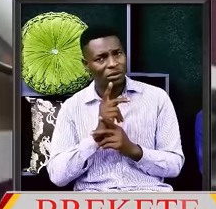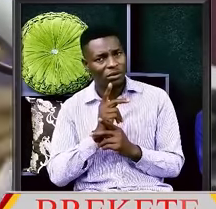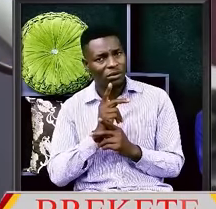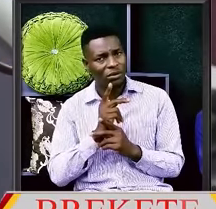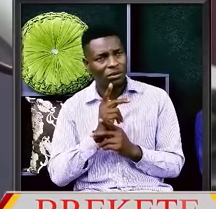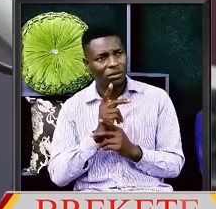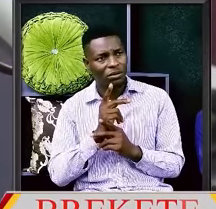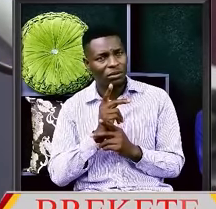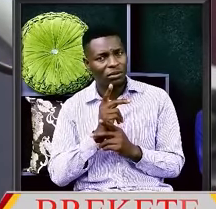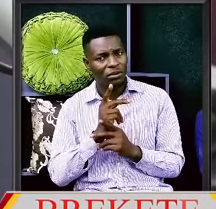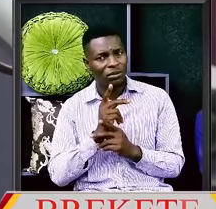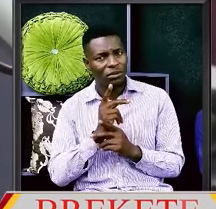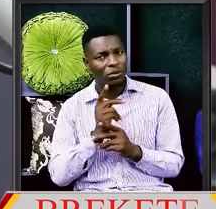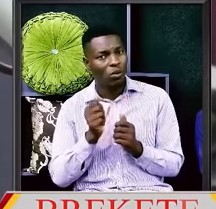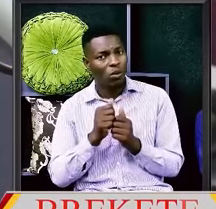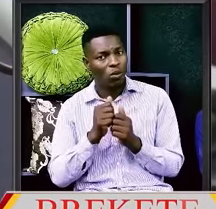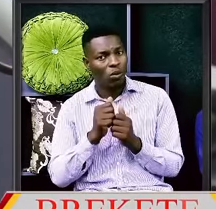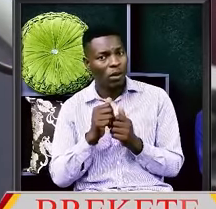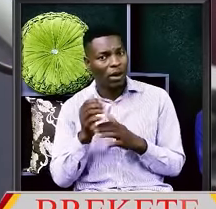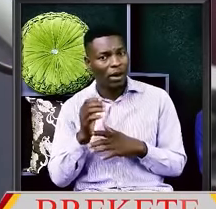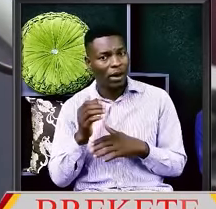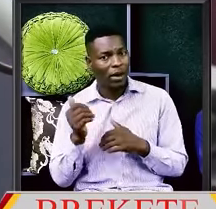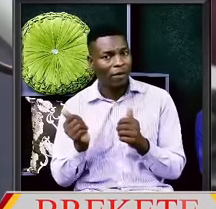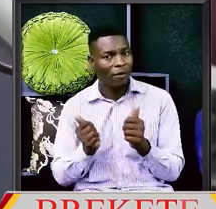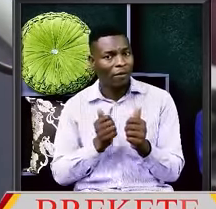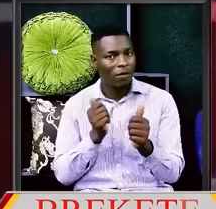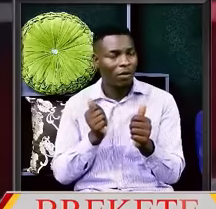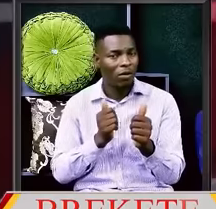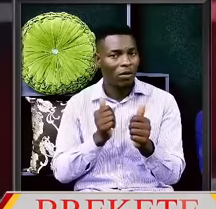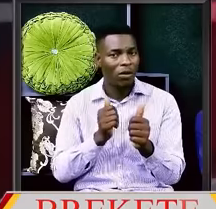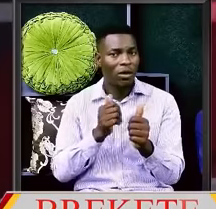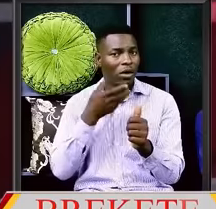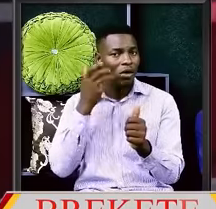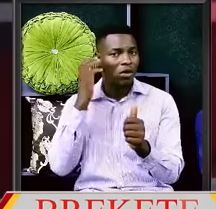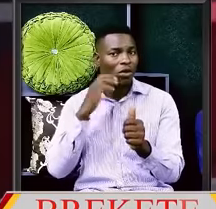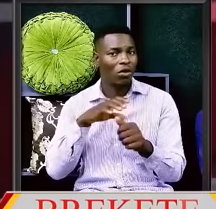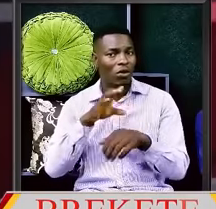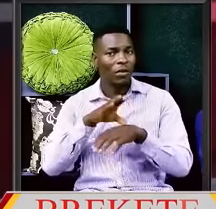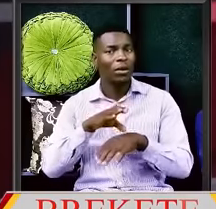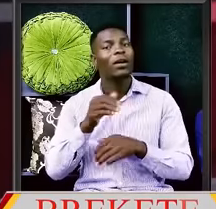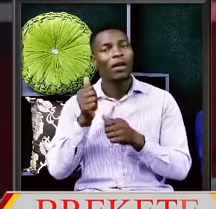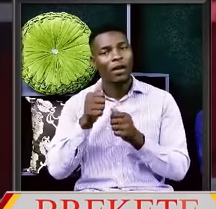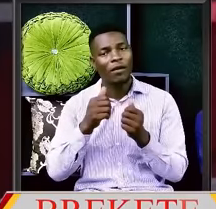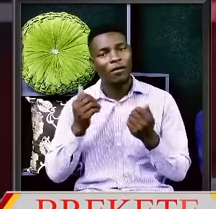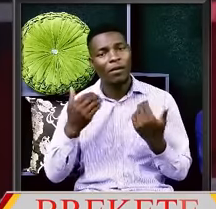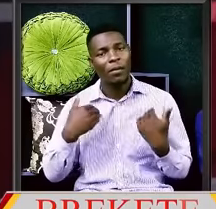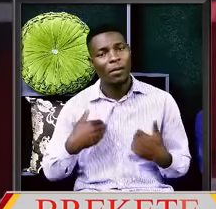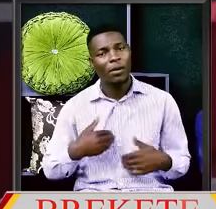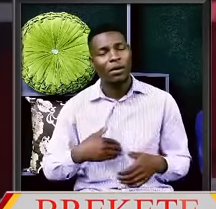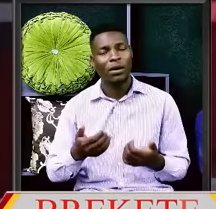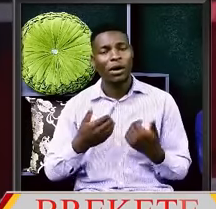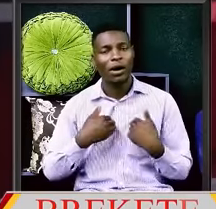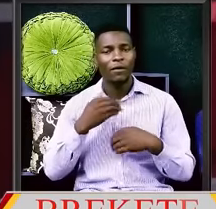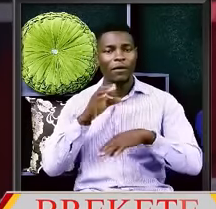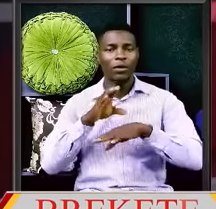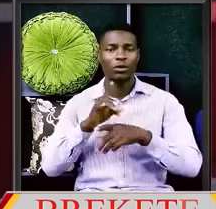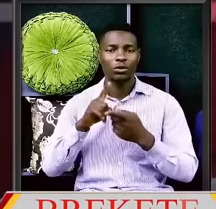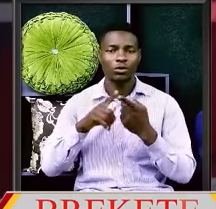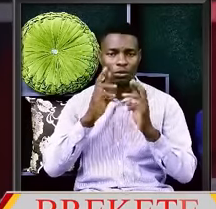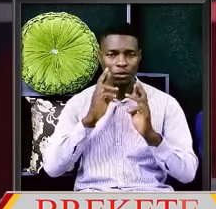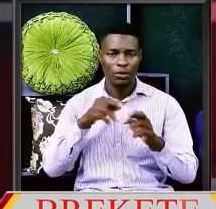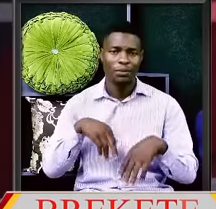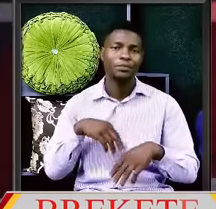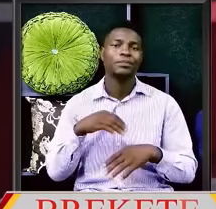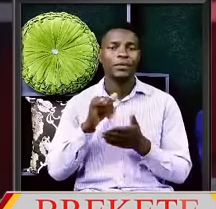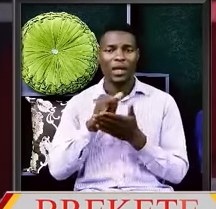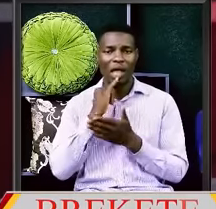Yoruba culture. It was not later I realized that there is a culture in every Nigeria. Everyone has a culture to respect.